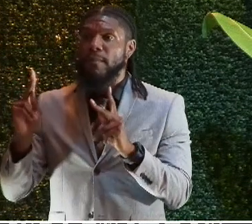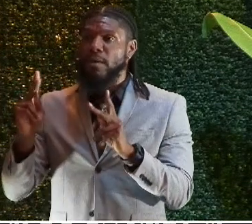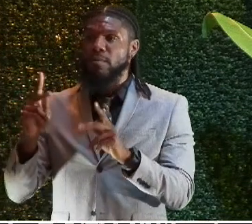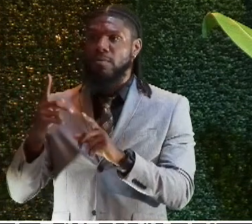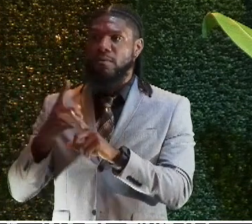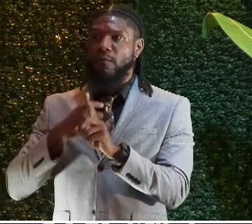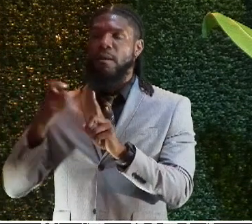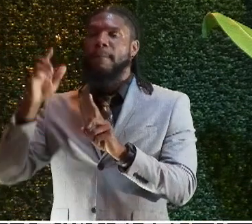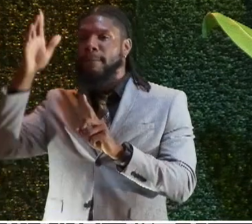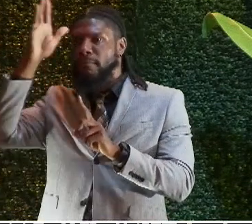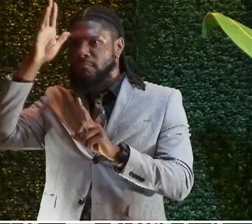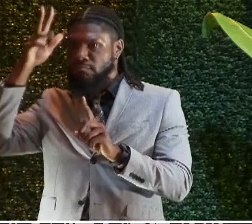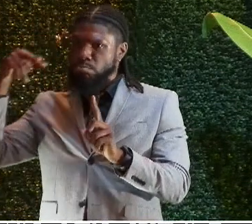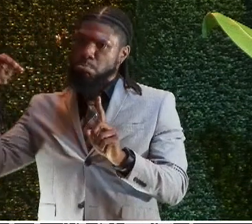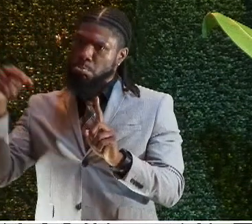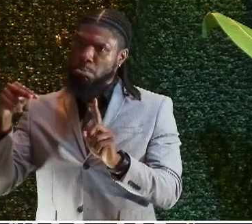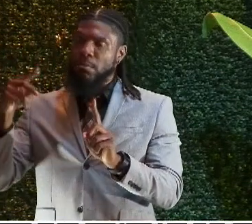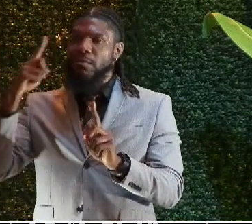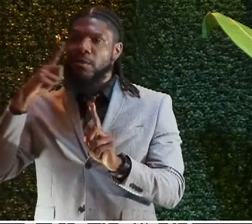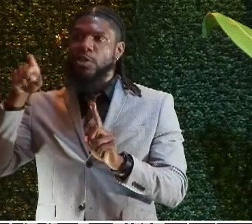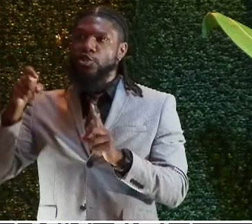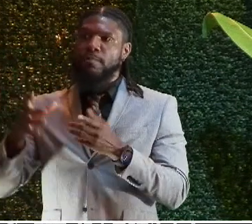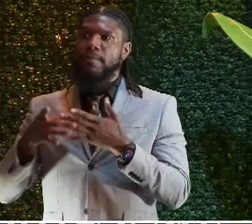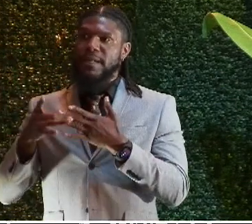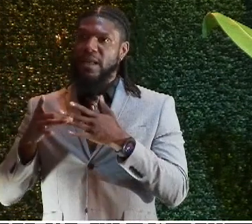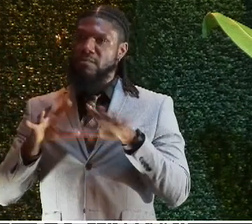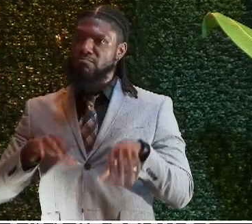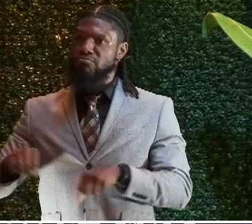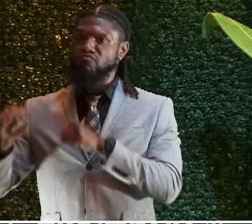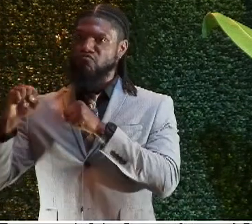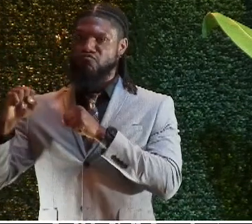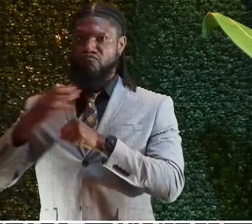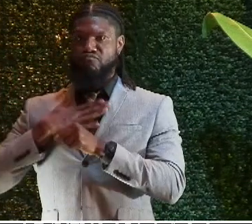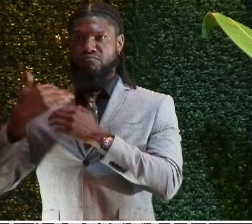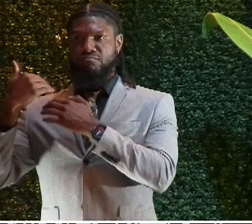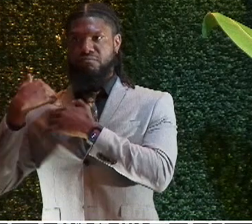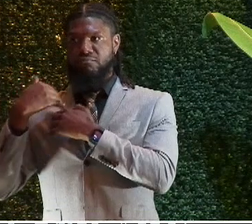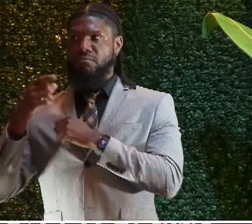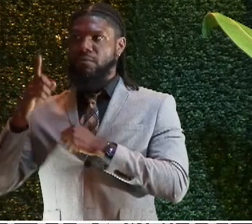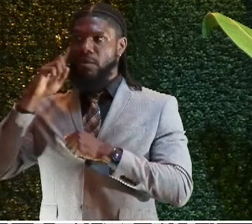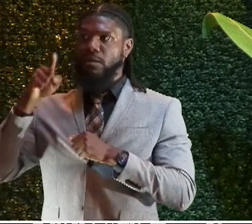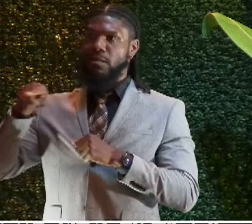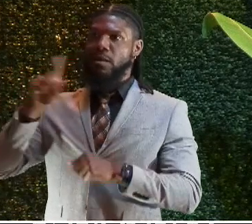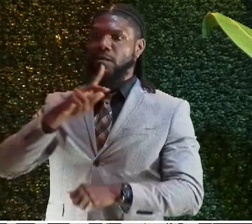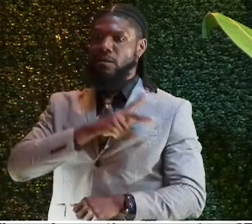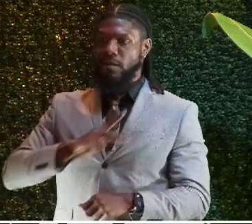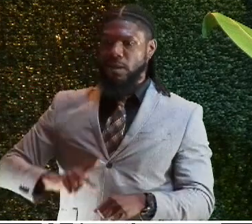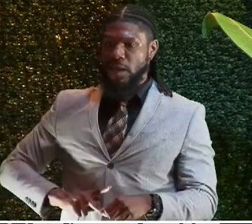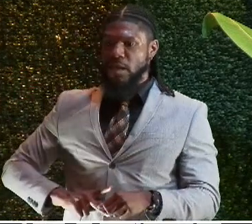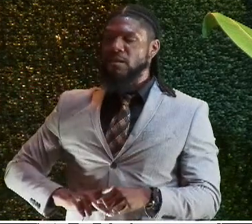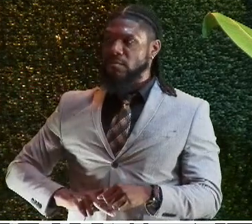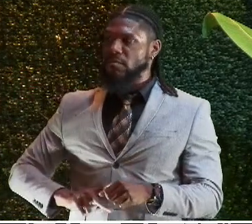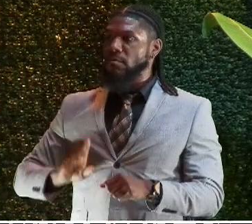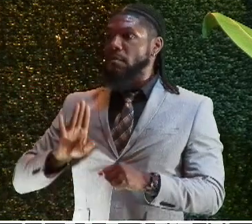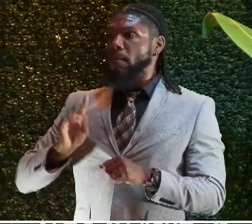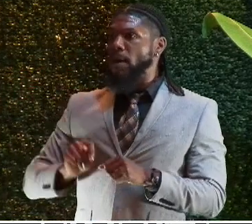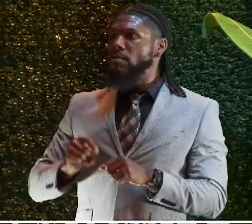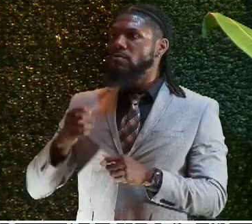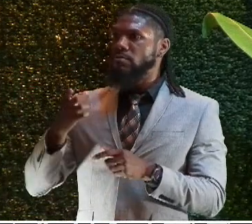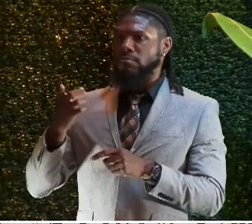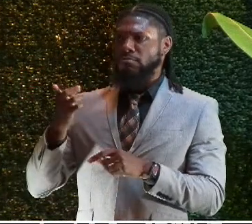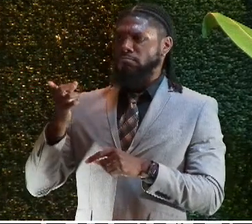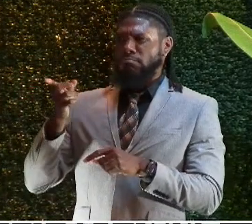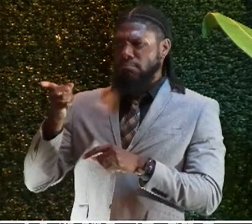view, that think that they're supposed to lead, that they're kings. But as y'all have heard me say on certain clips, but you can't serve the whole